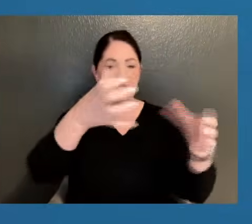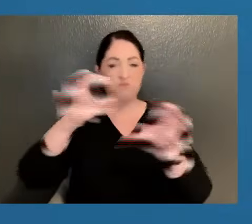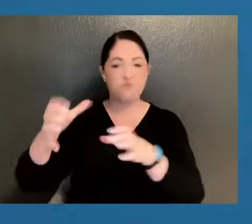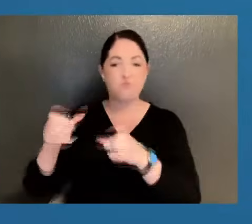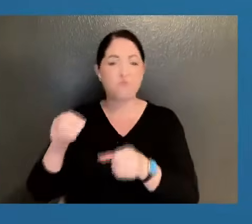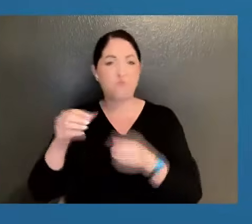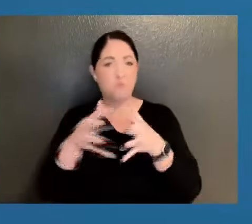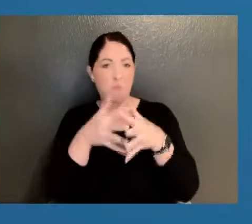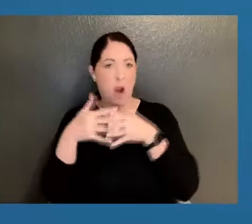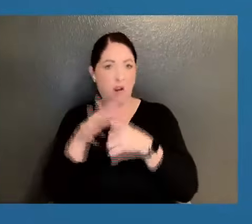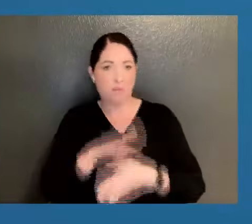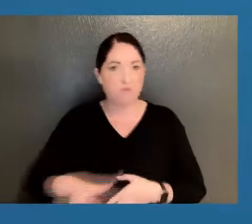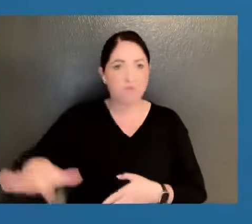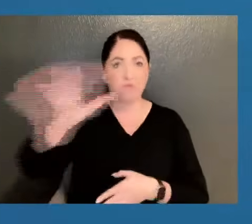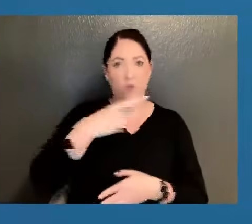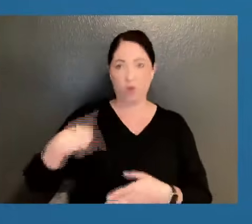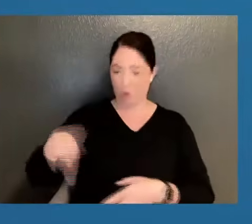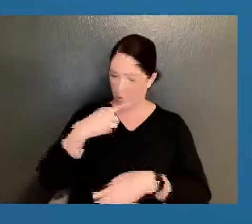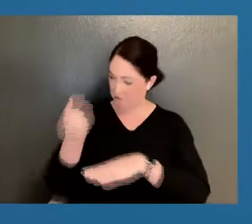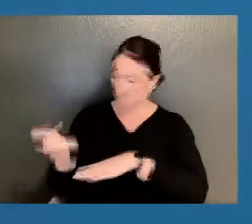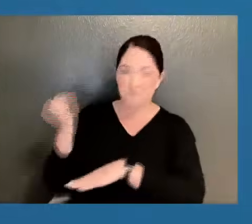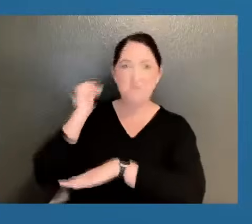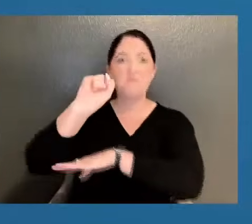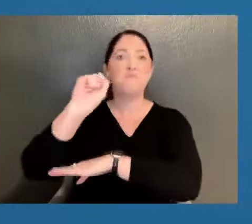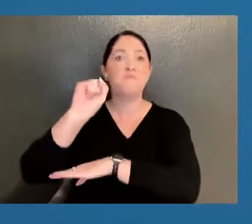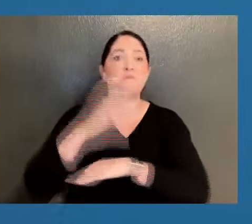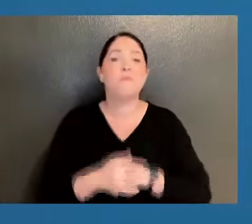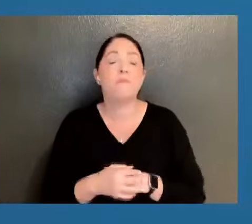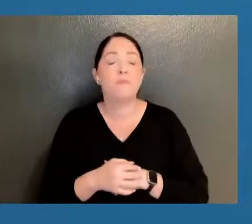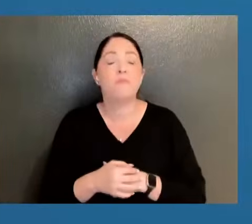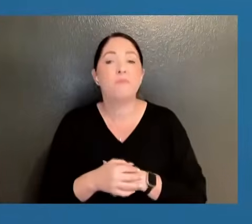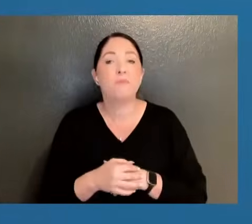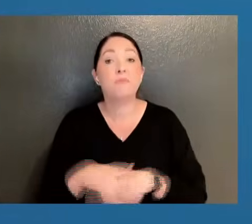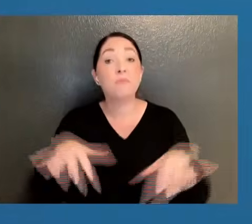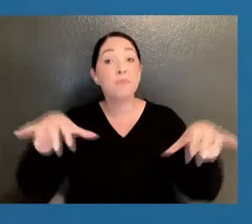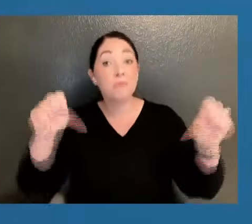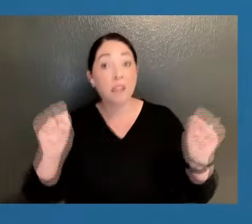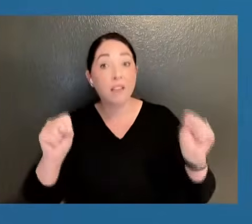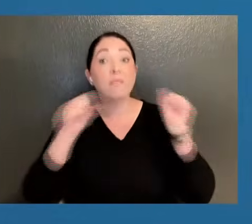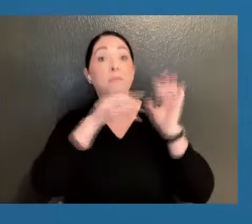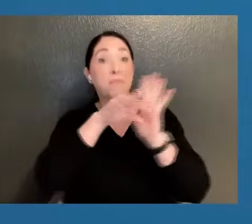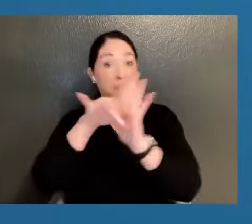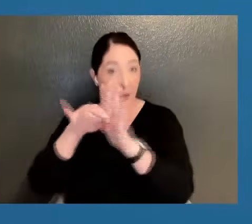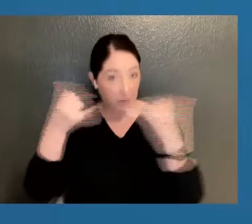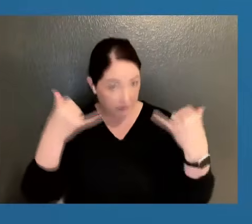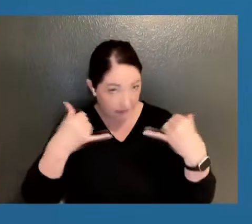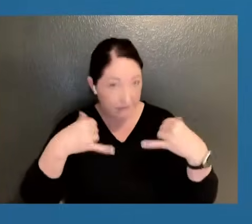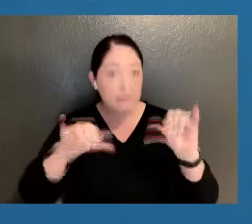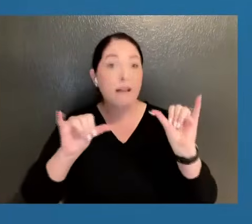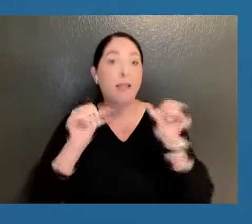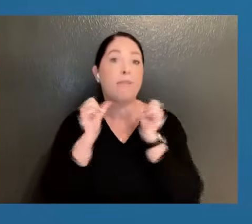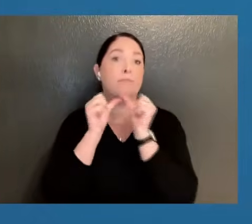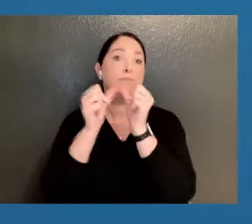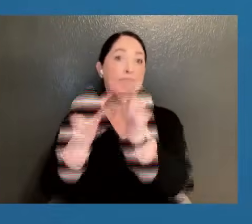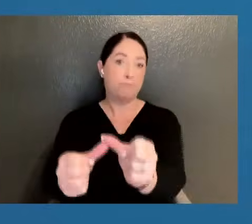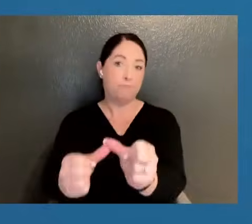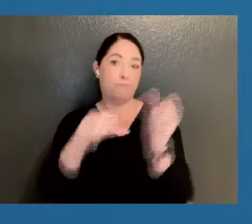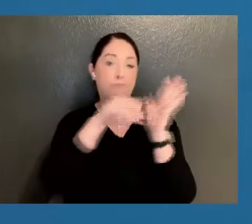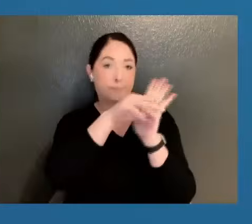We showed who we are. And yes, the cameras are staying on.